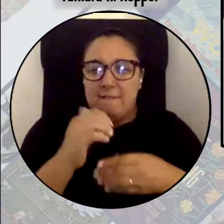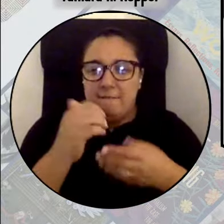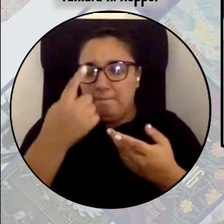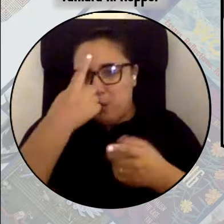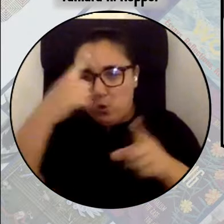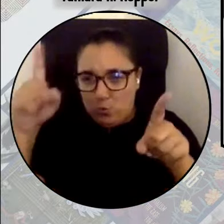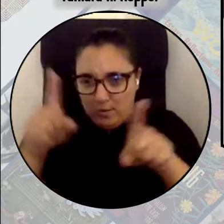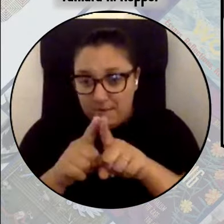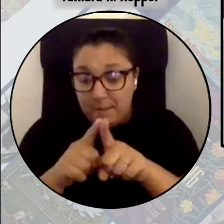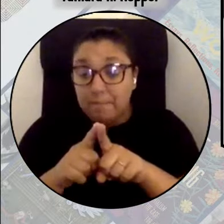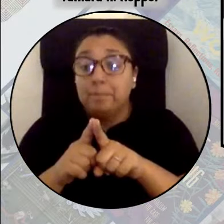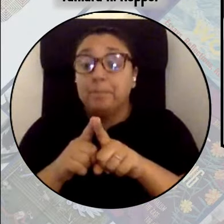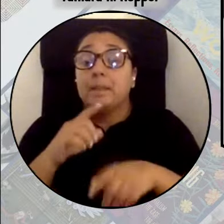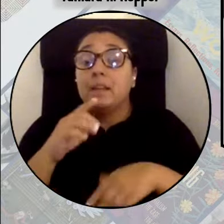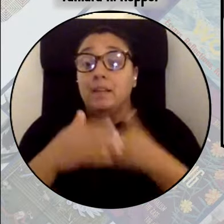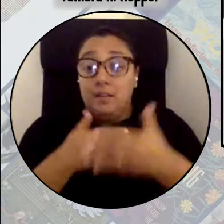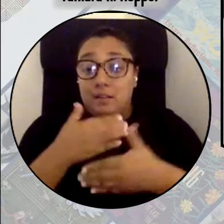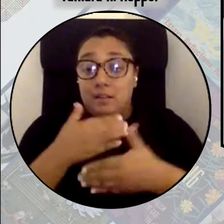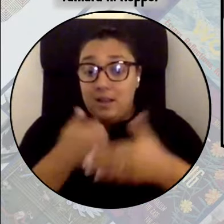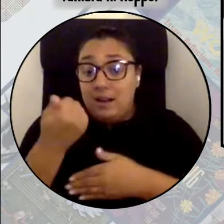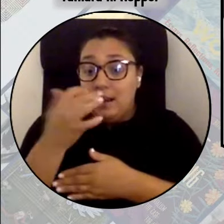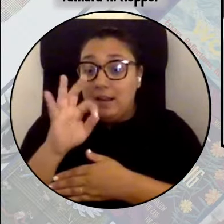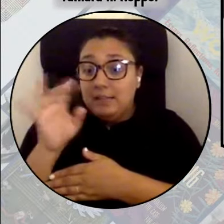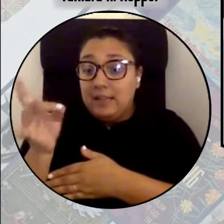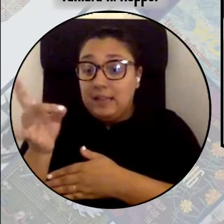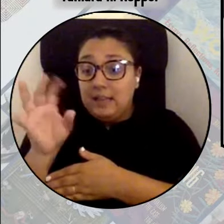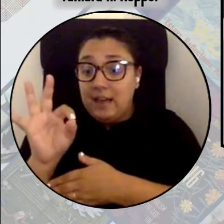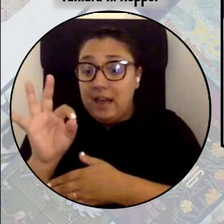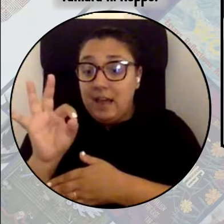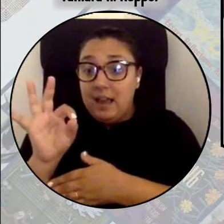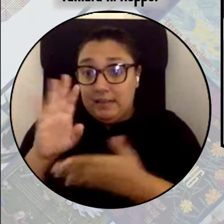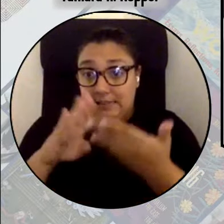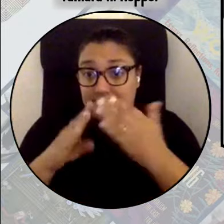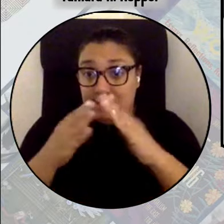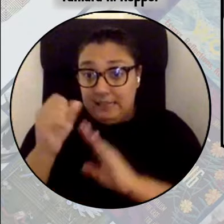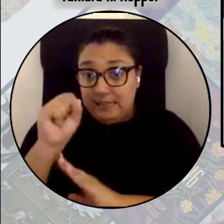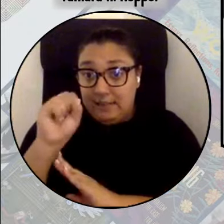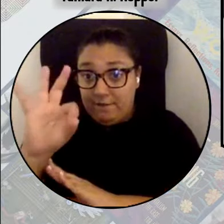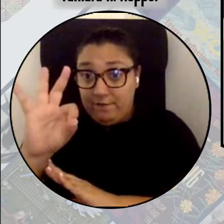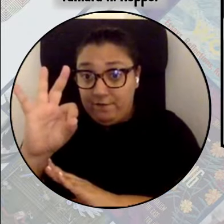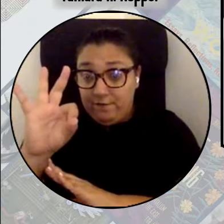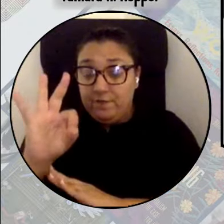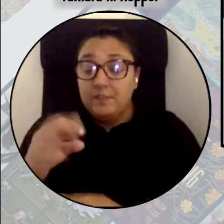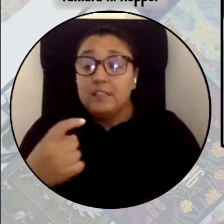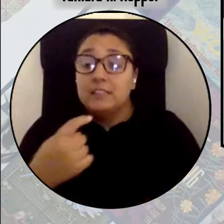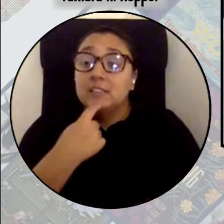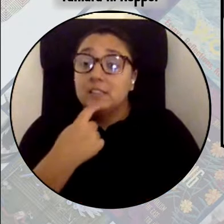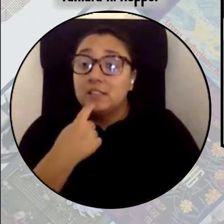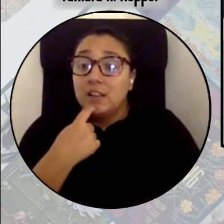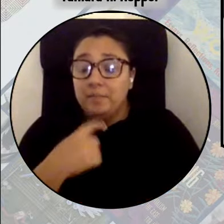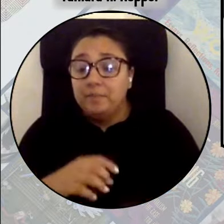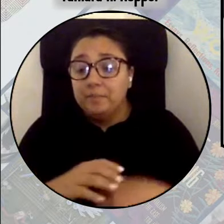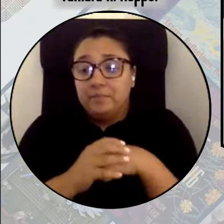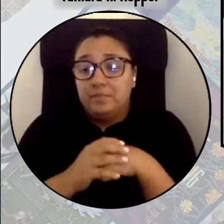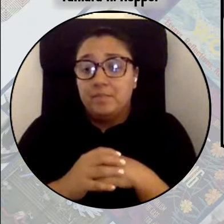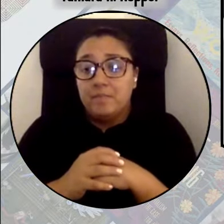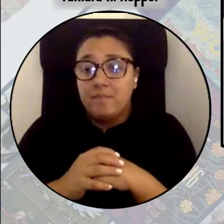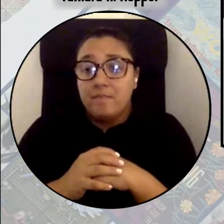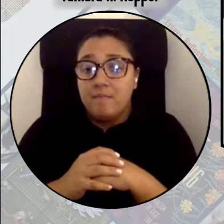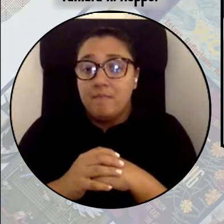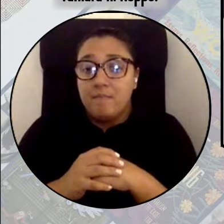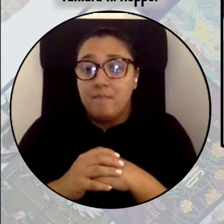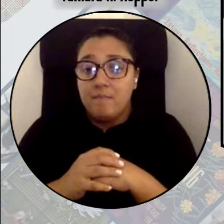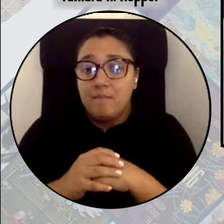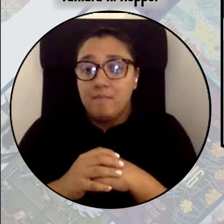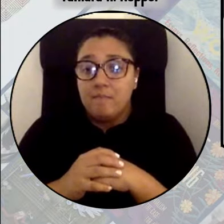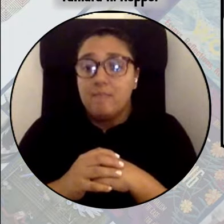this, you know, the city and county of refuge is hereby affirmed that the city and county of San Francisco is a city and